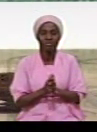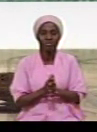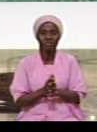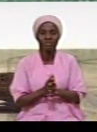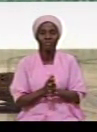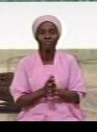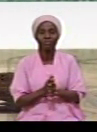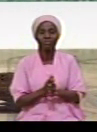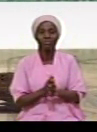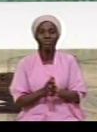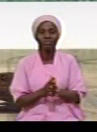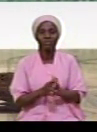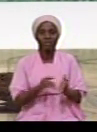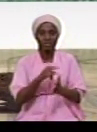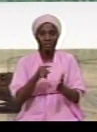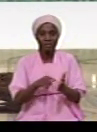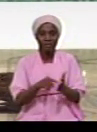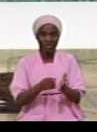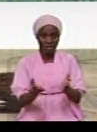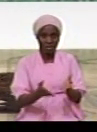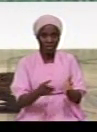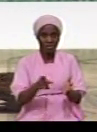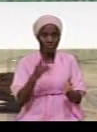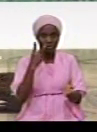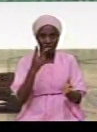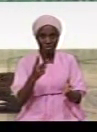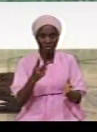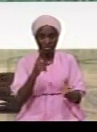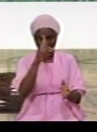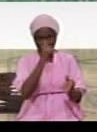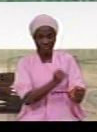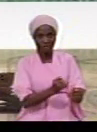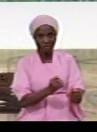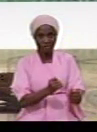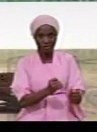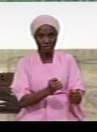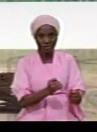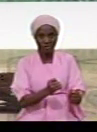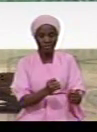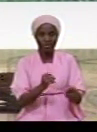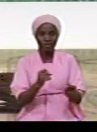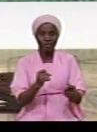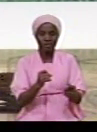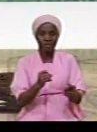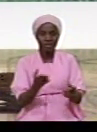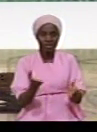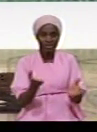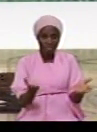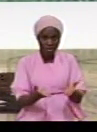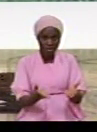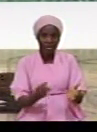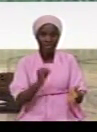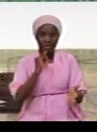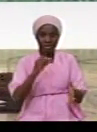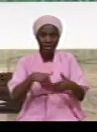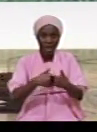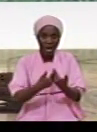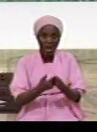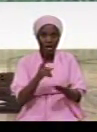you see faith. Here is how you show faith. Here is how you can give